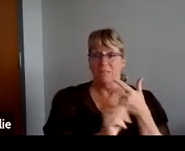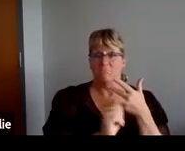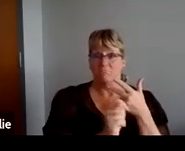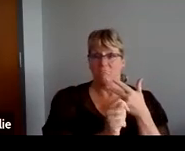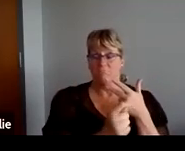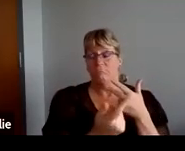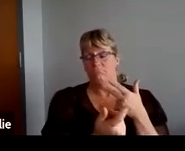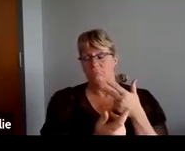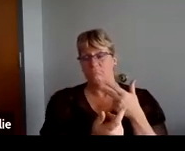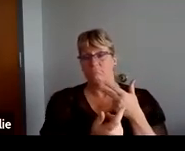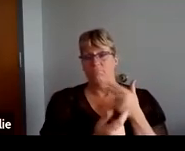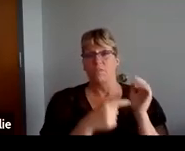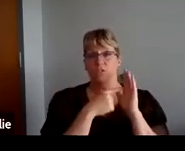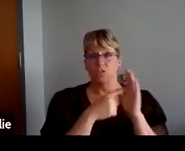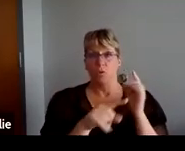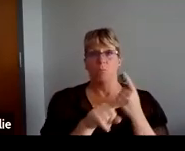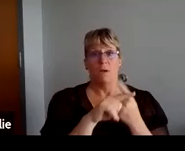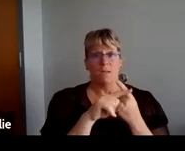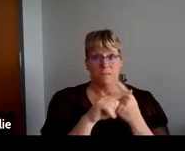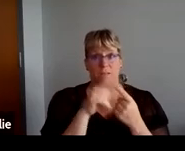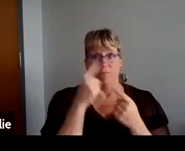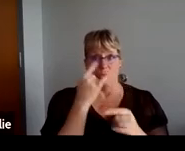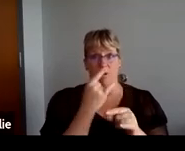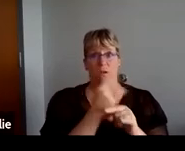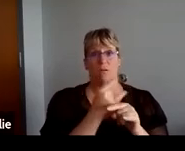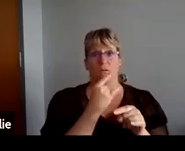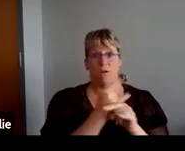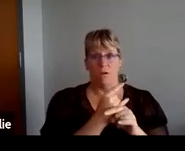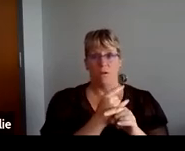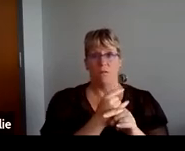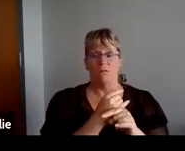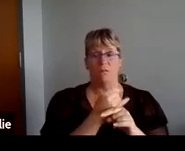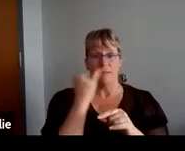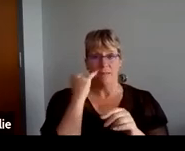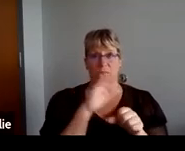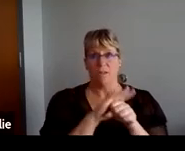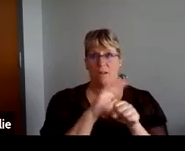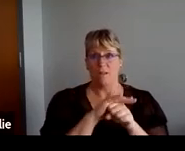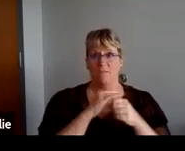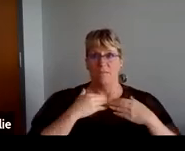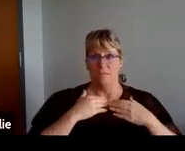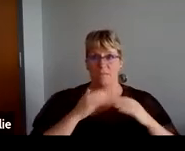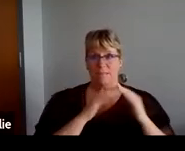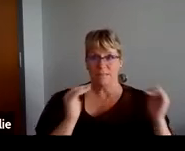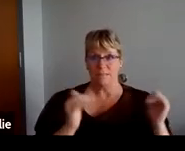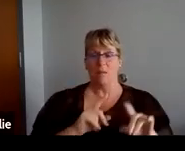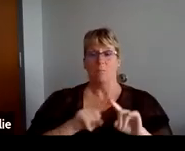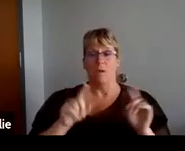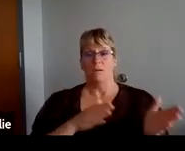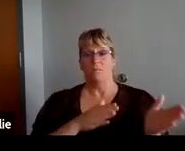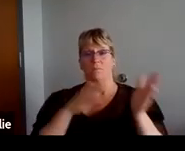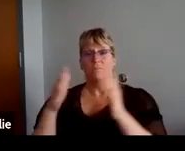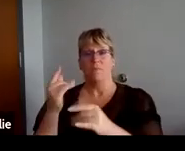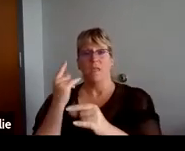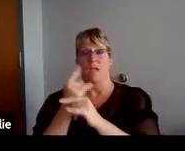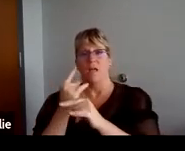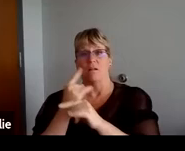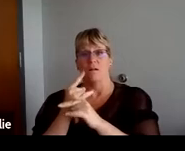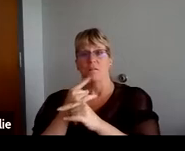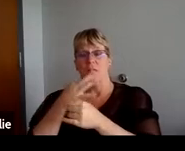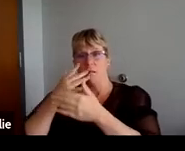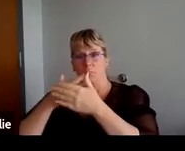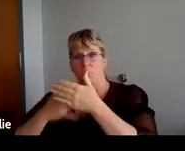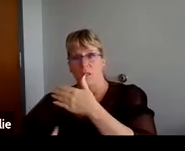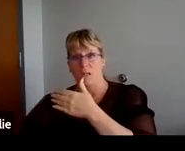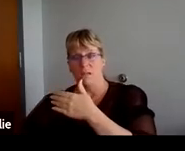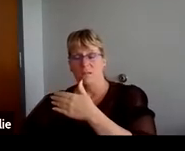to show positive for alcohol if there's been enough in the system. Whereas alcohol on a serum, a blood